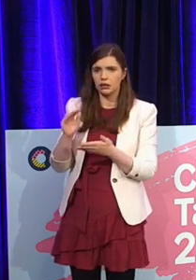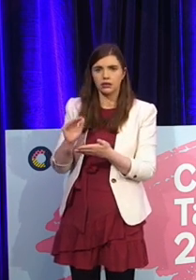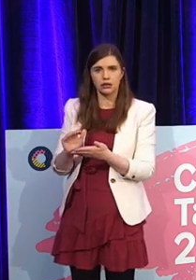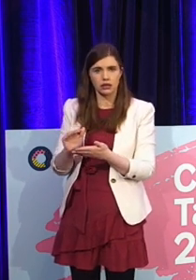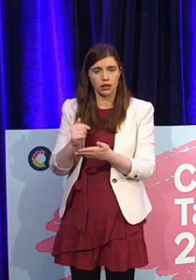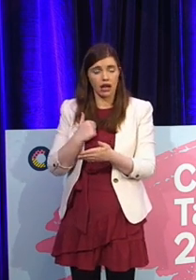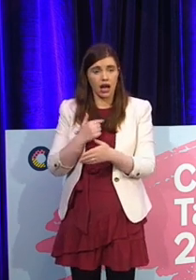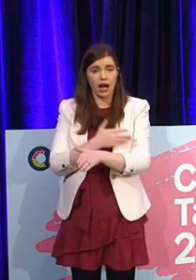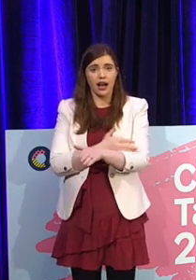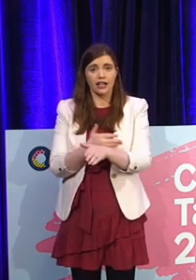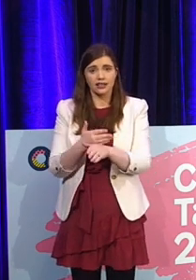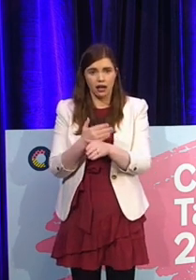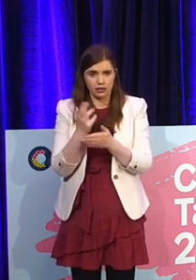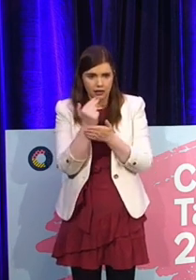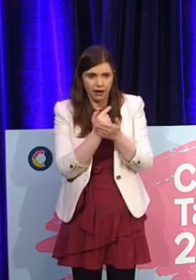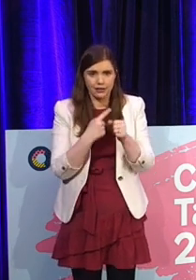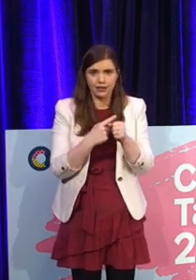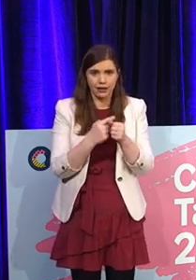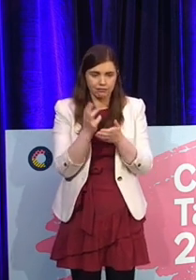even started to do a little art again.